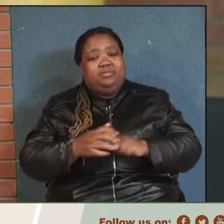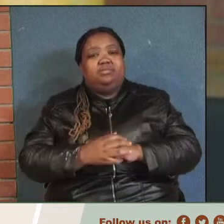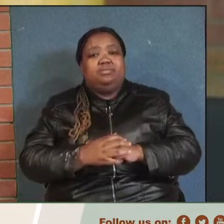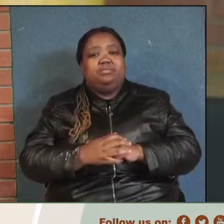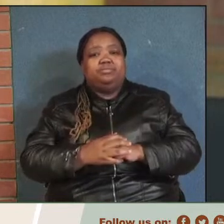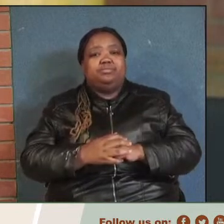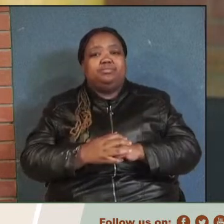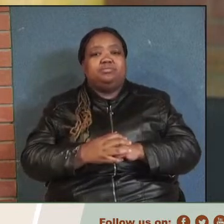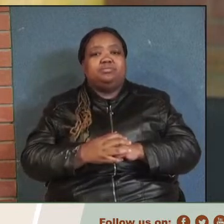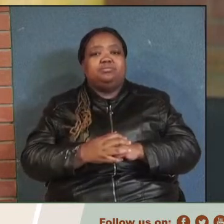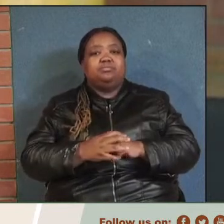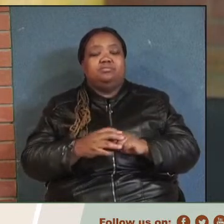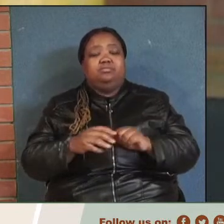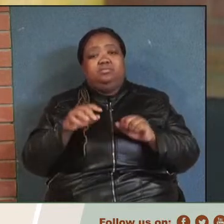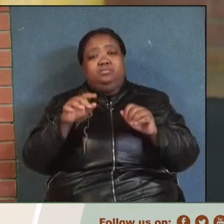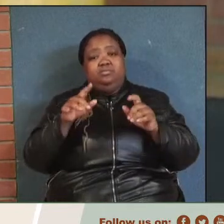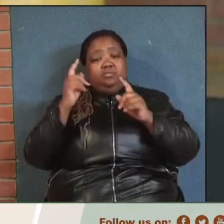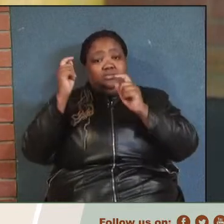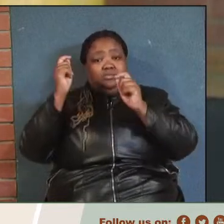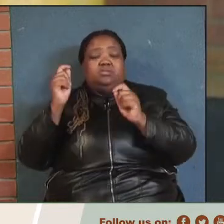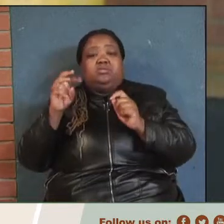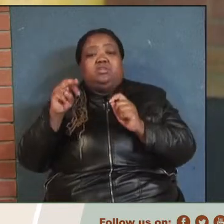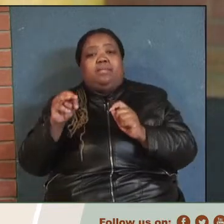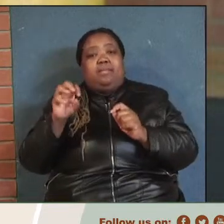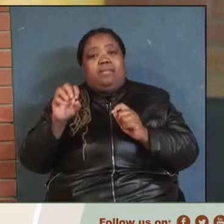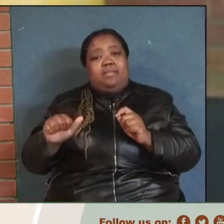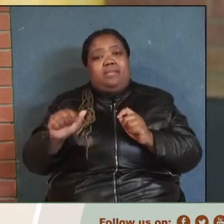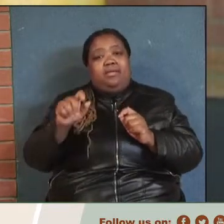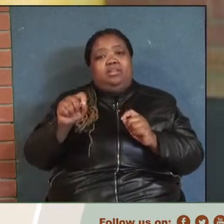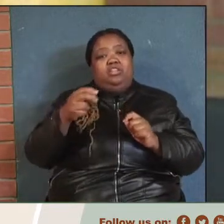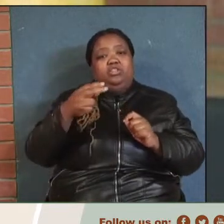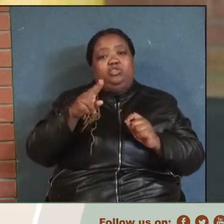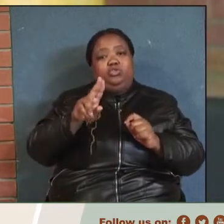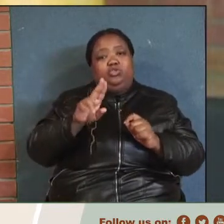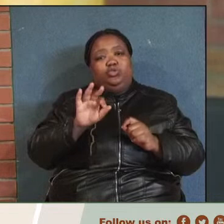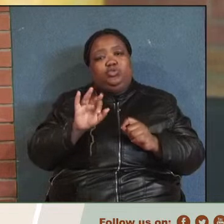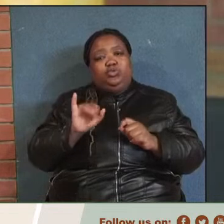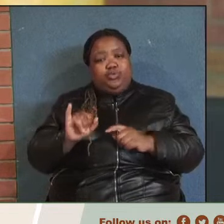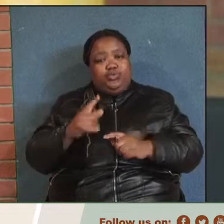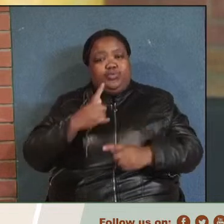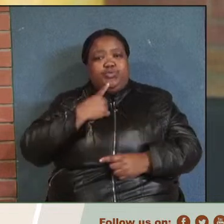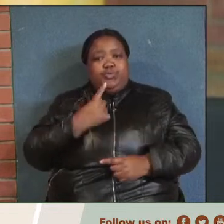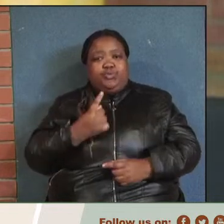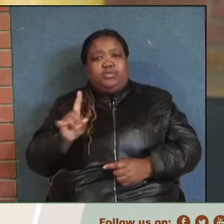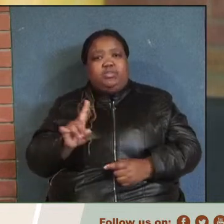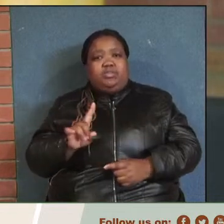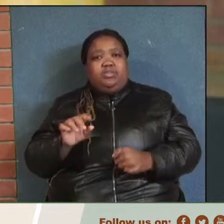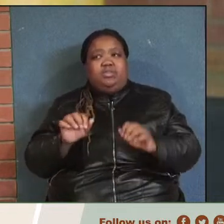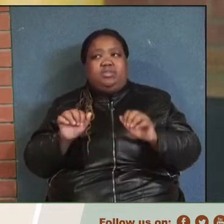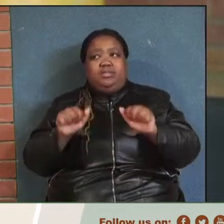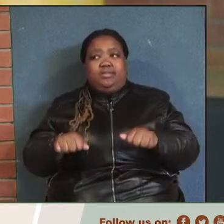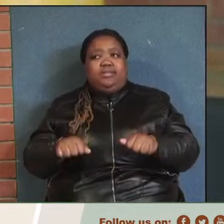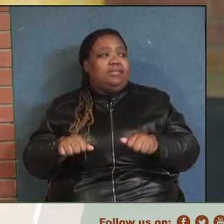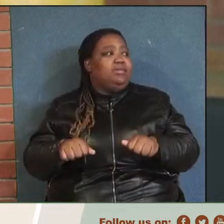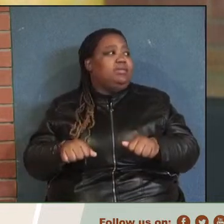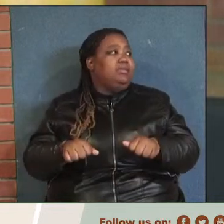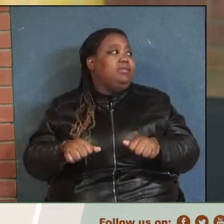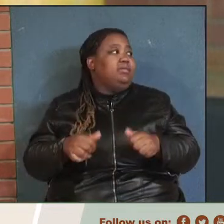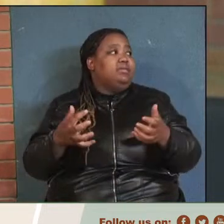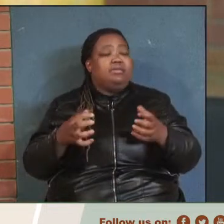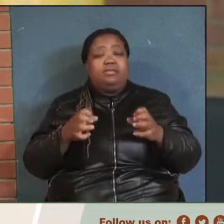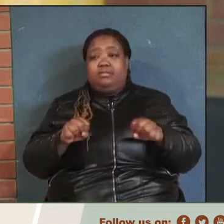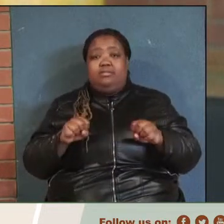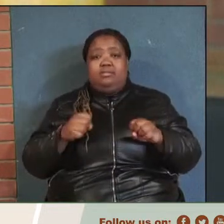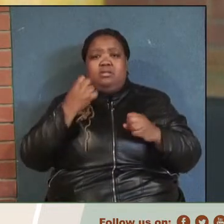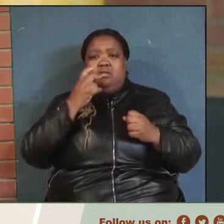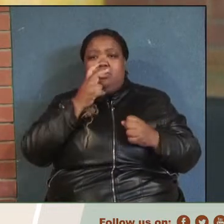Honorable Maitufi was saying here that your shouting simply means that you are fostering what